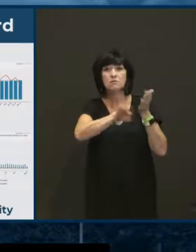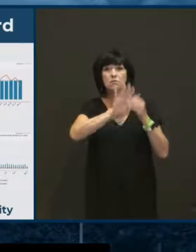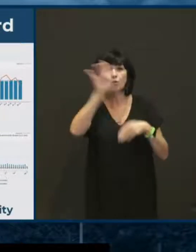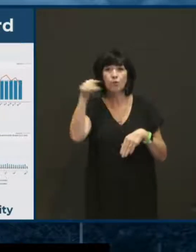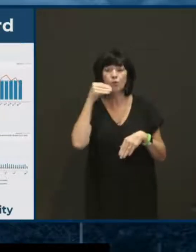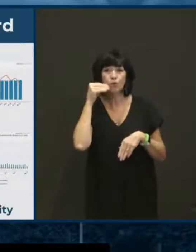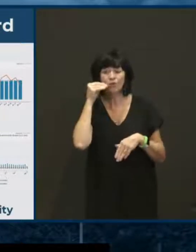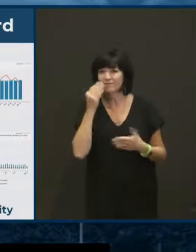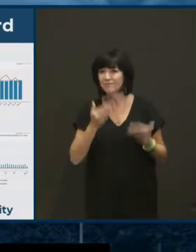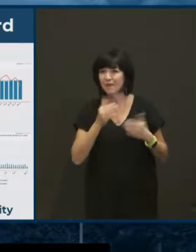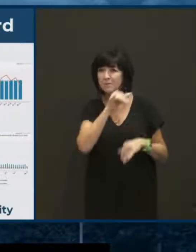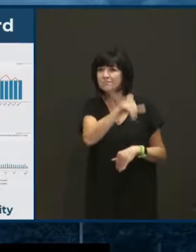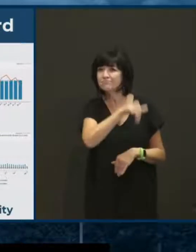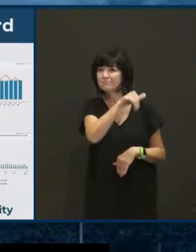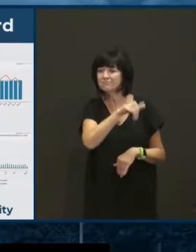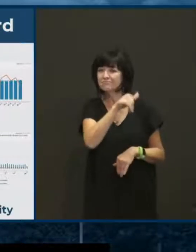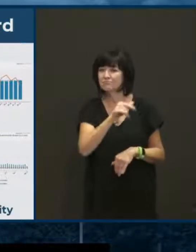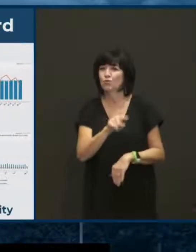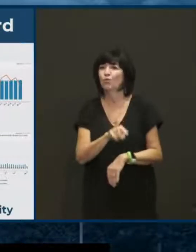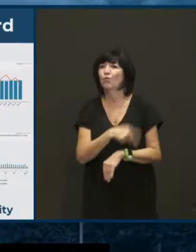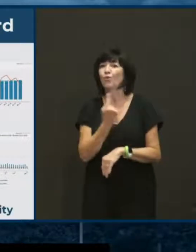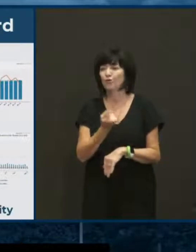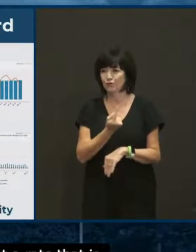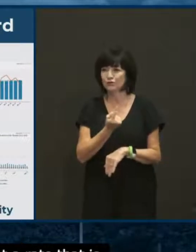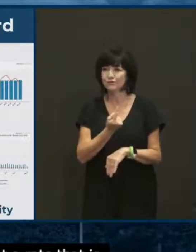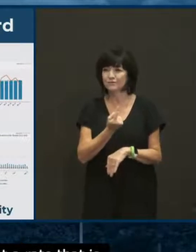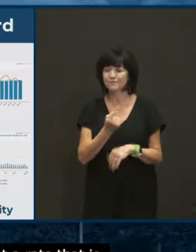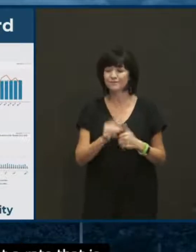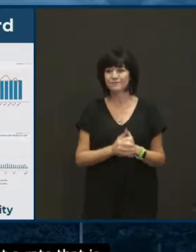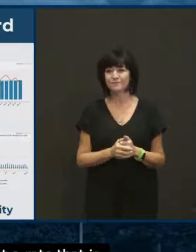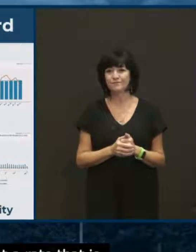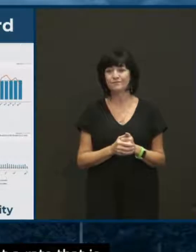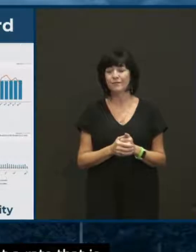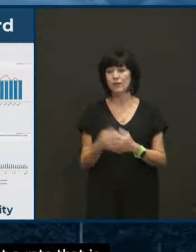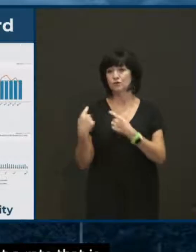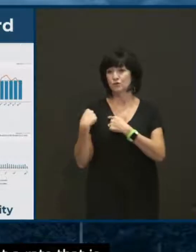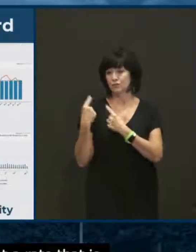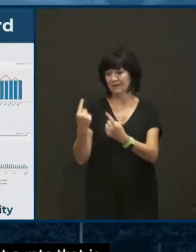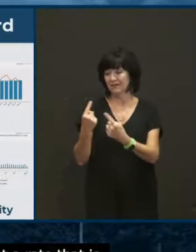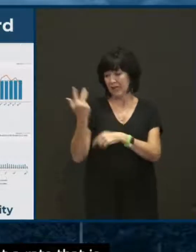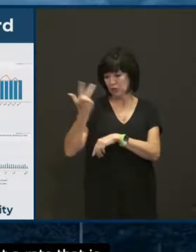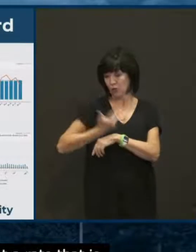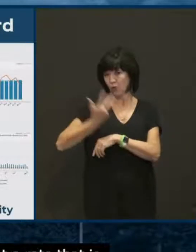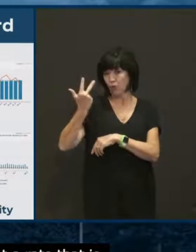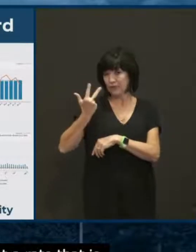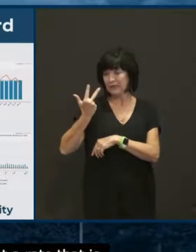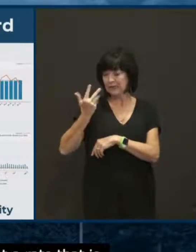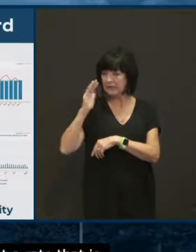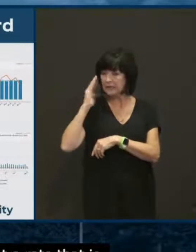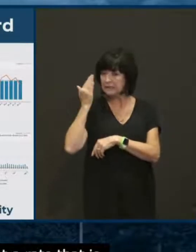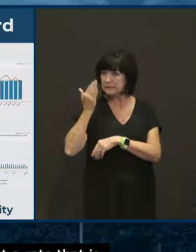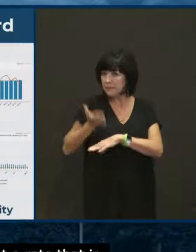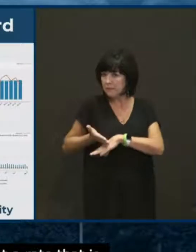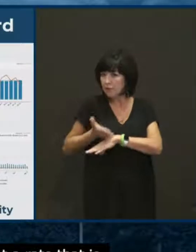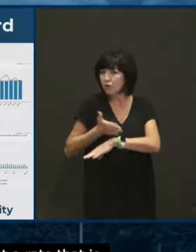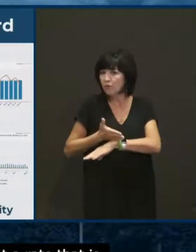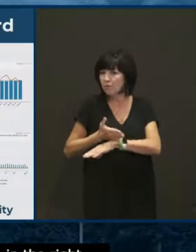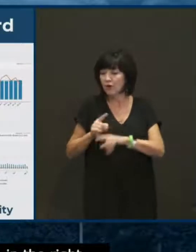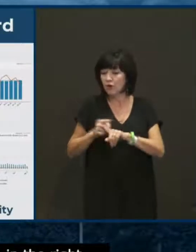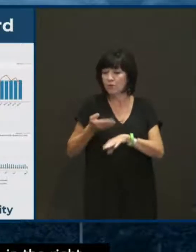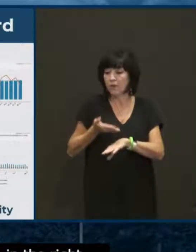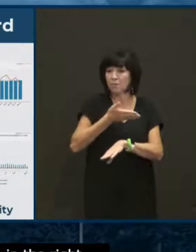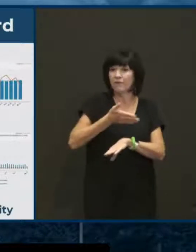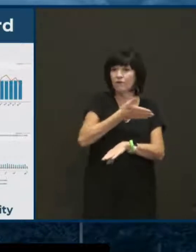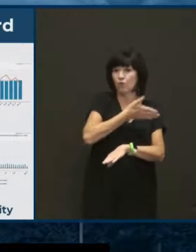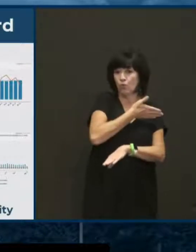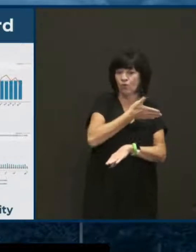be, although the last 3 days have been in the right direction. So down on the bottom level, the far